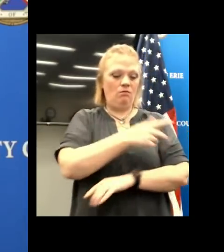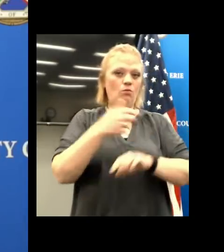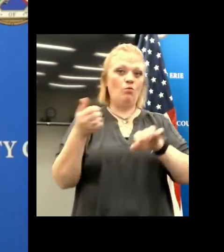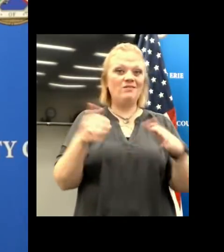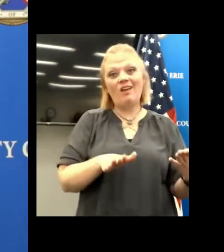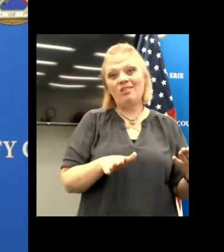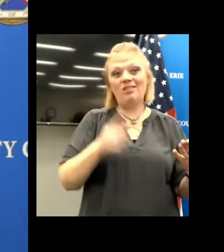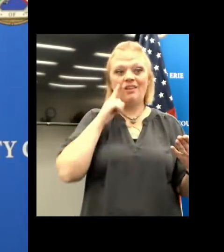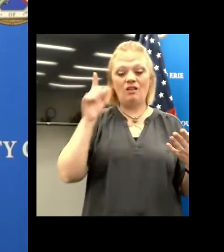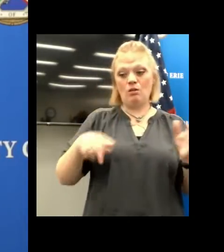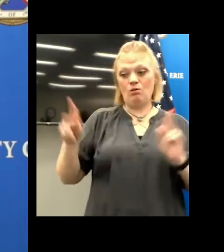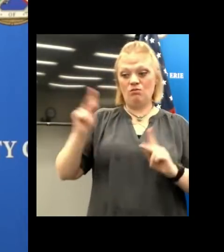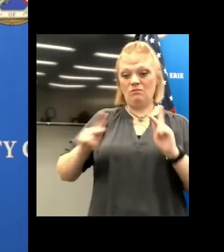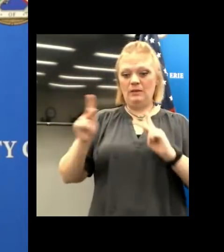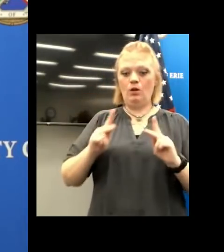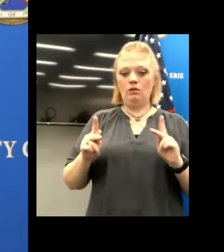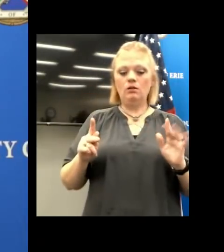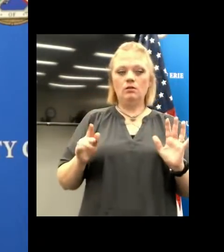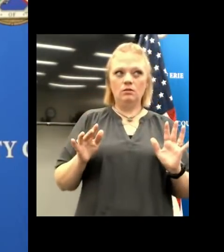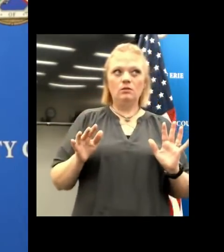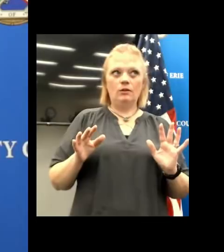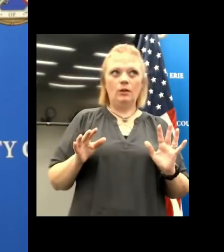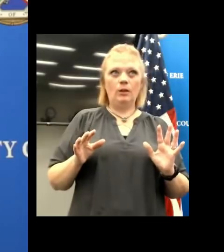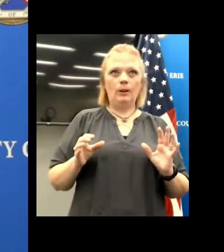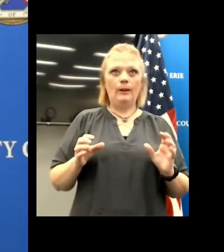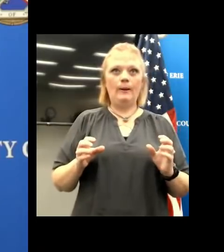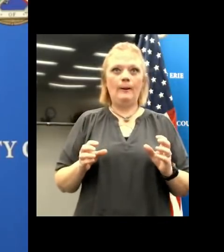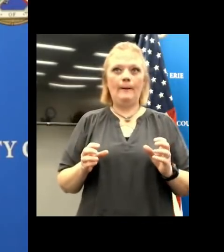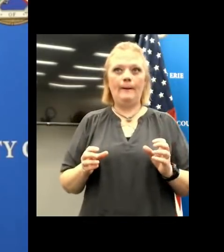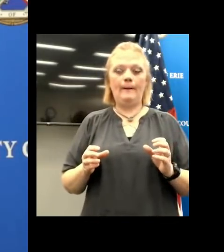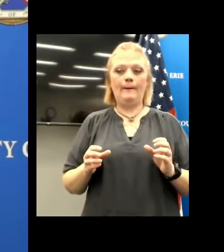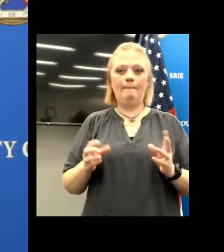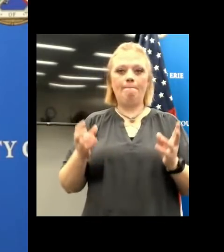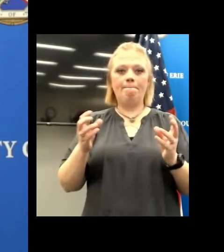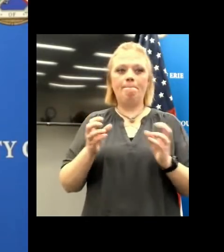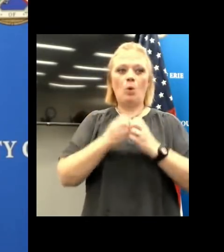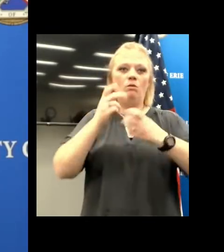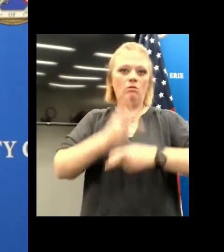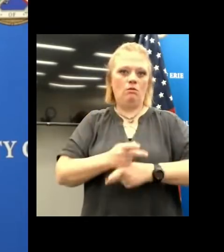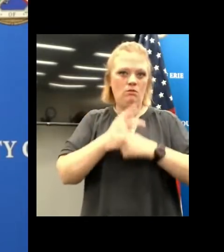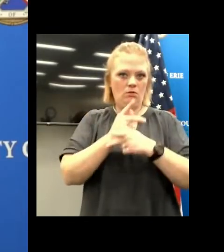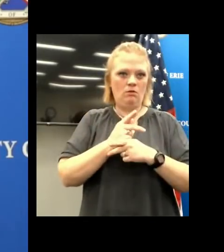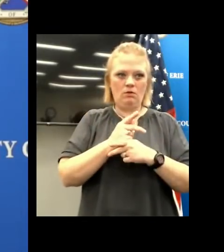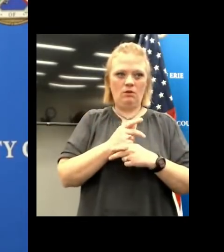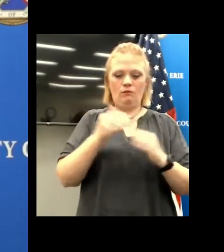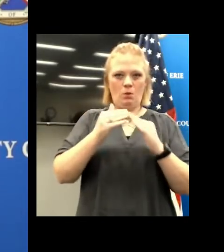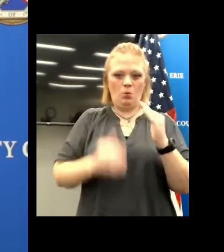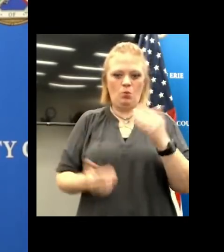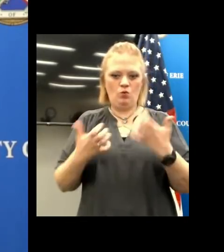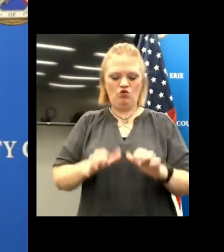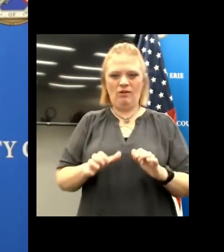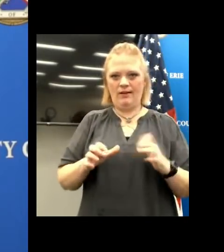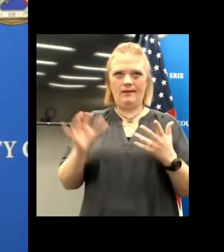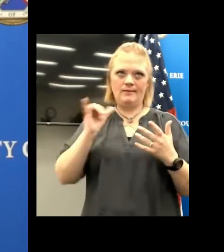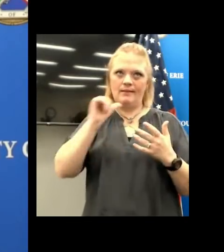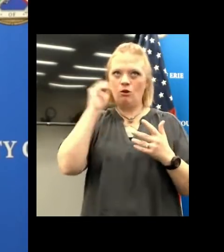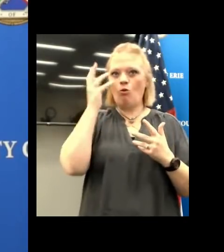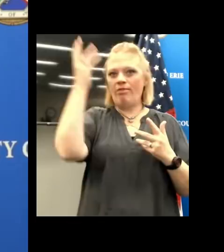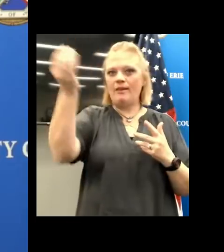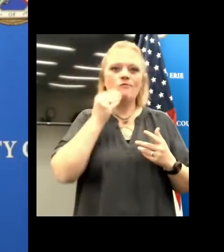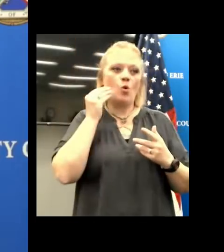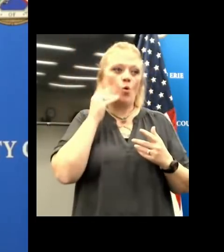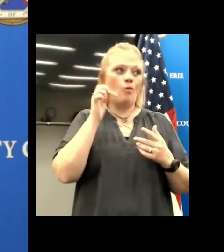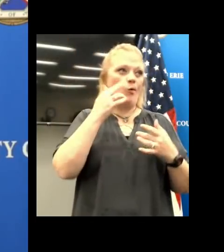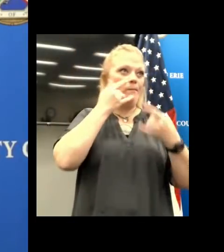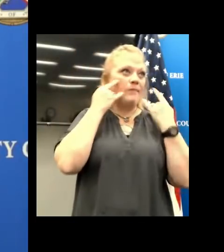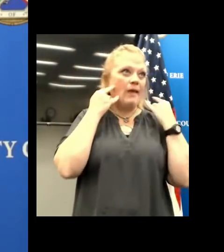I think those individuals are taking more less chances. They're the ones that are really not leaving the home or basically wearing